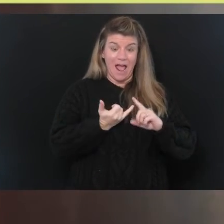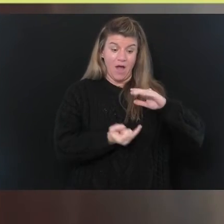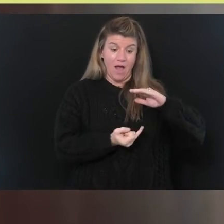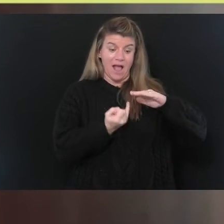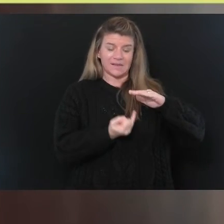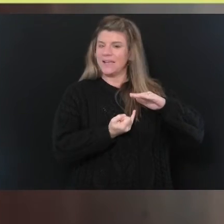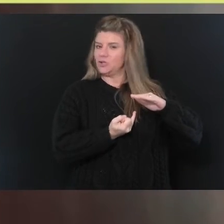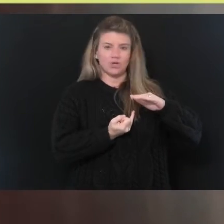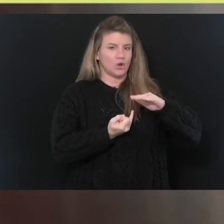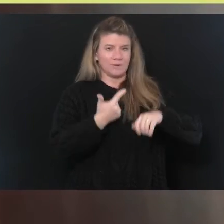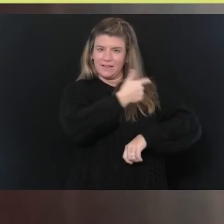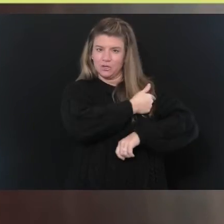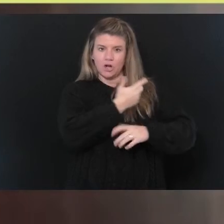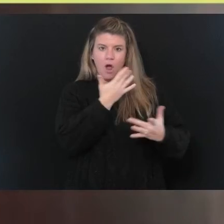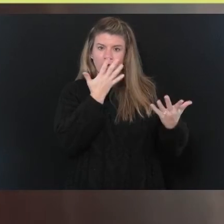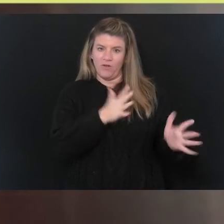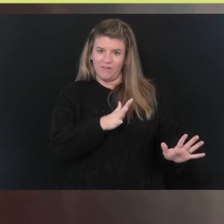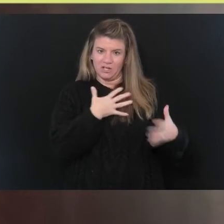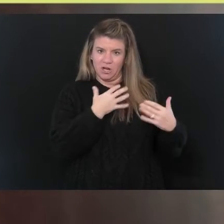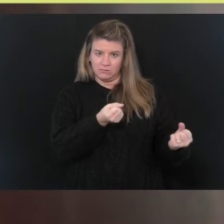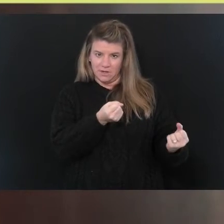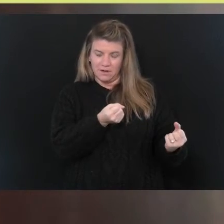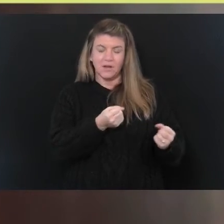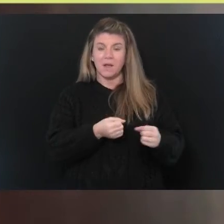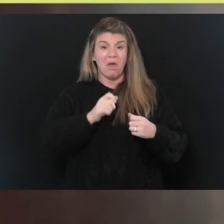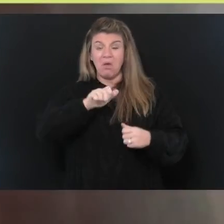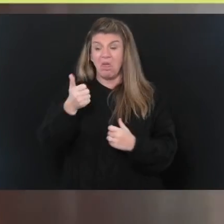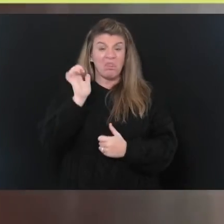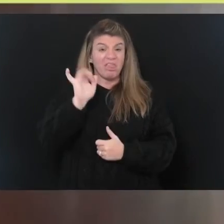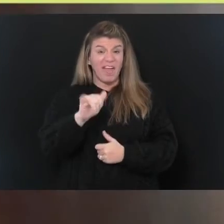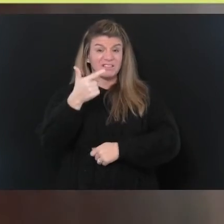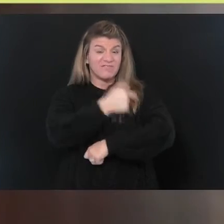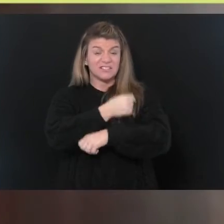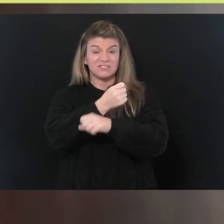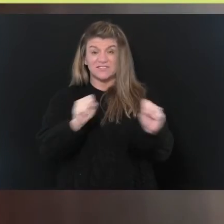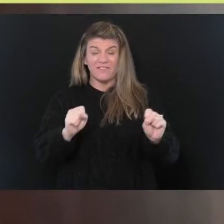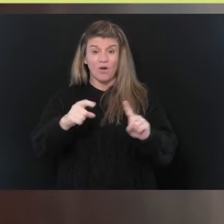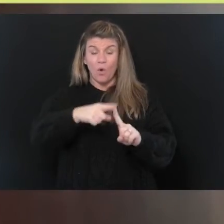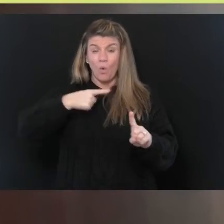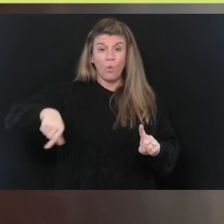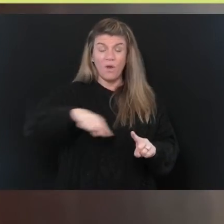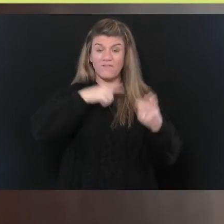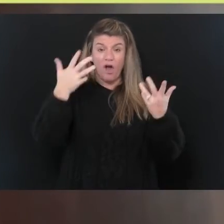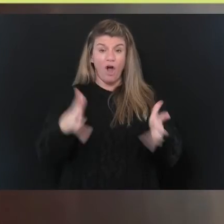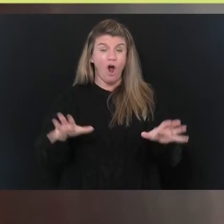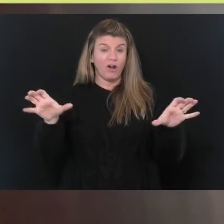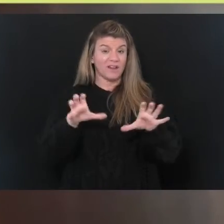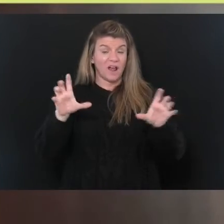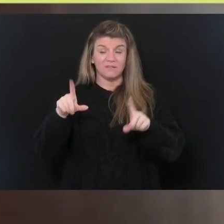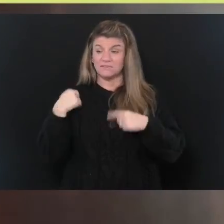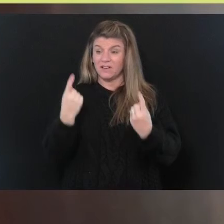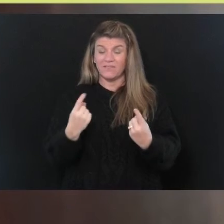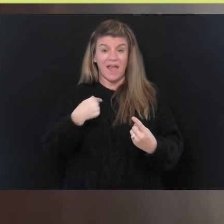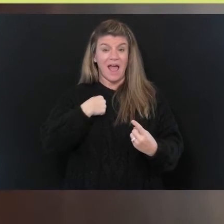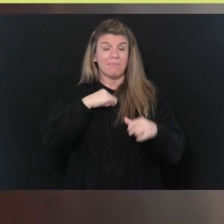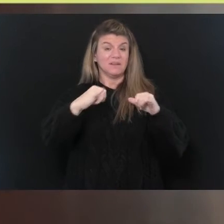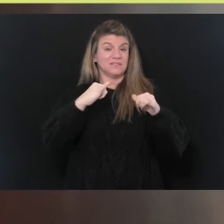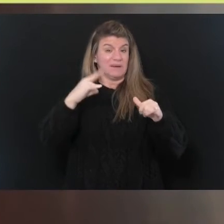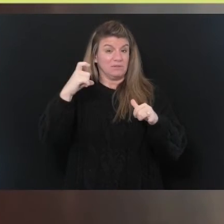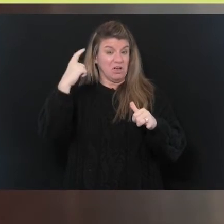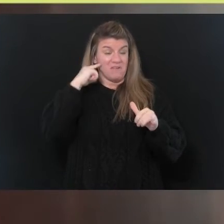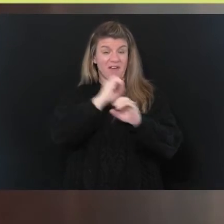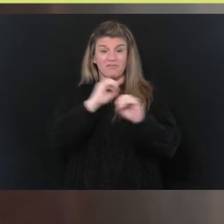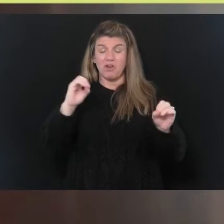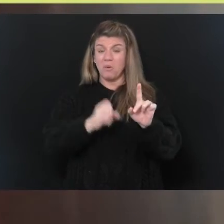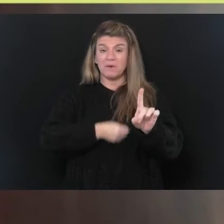isolation period. But these vaccines are really safe. We've all taken them ourselves, and I, like the governor, have no effects at